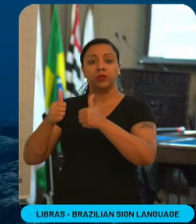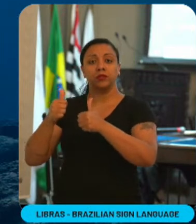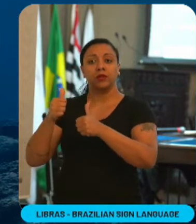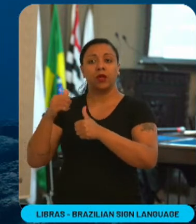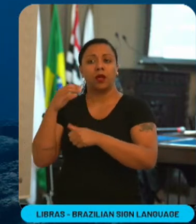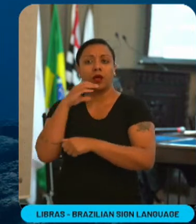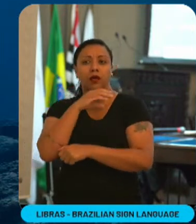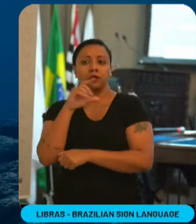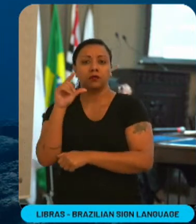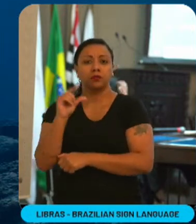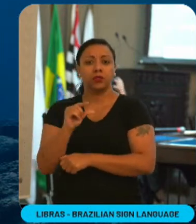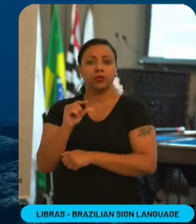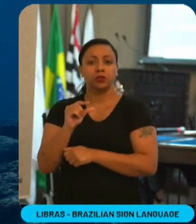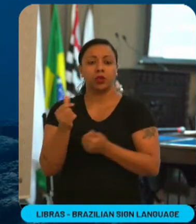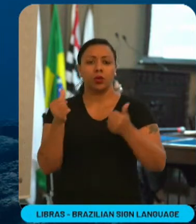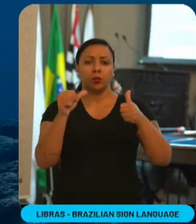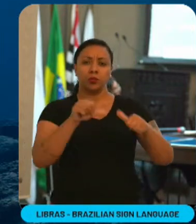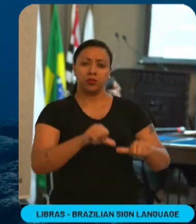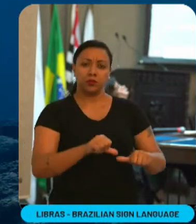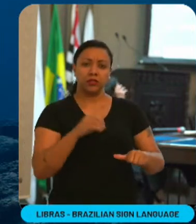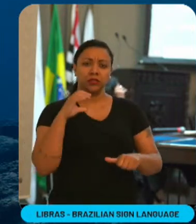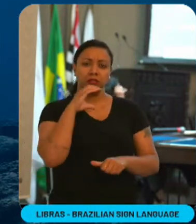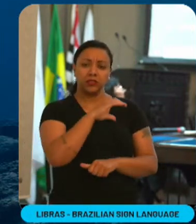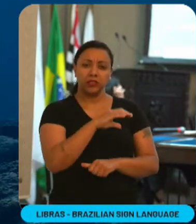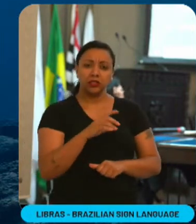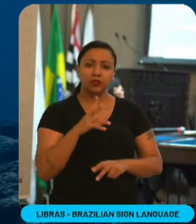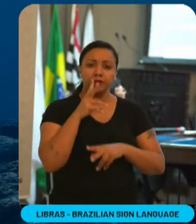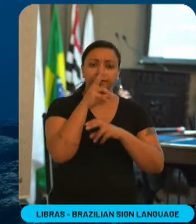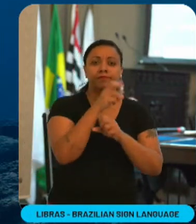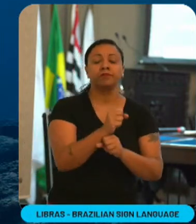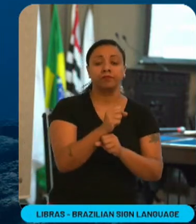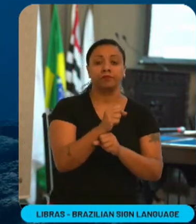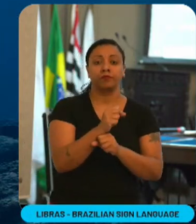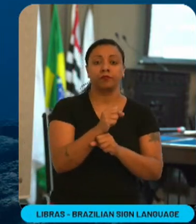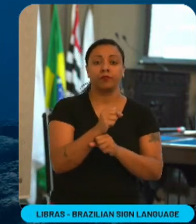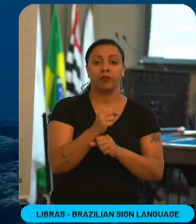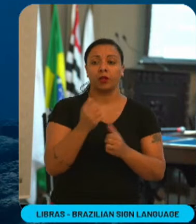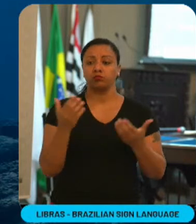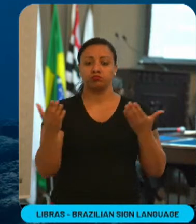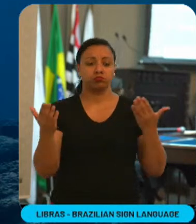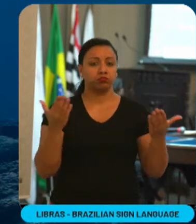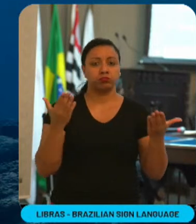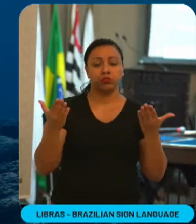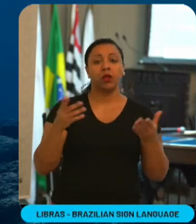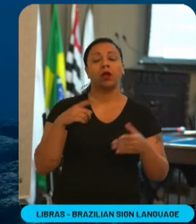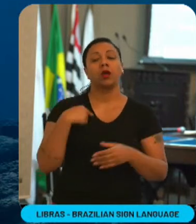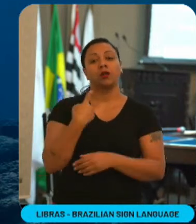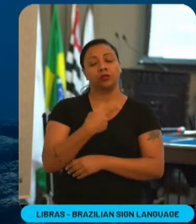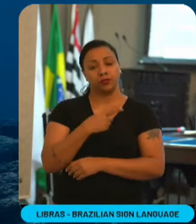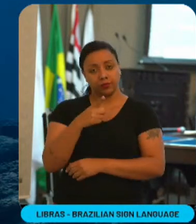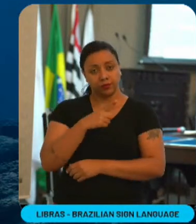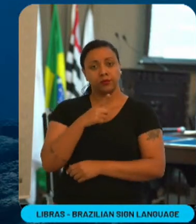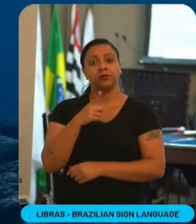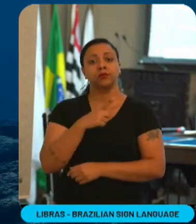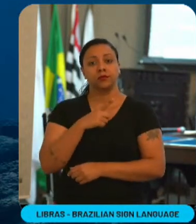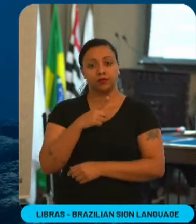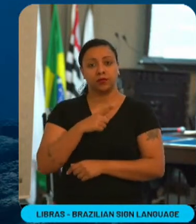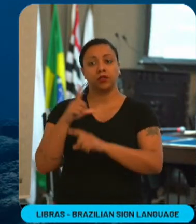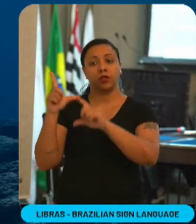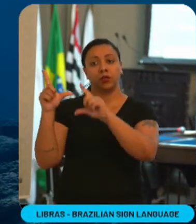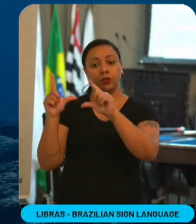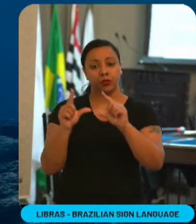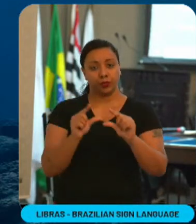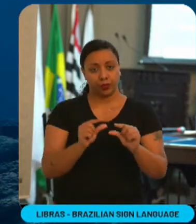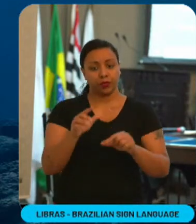one, it for it you will have more warming or less warming,